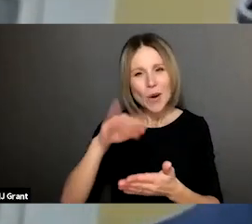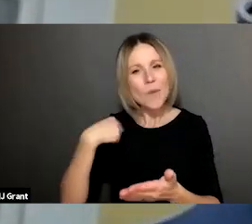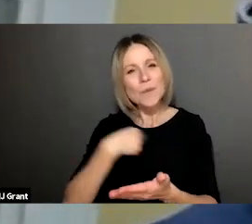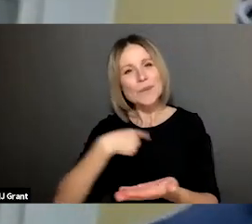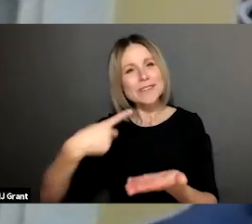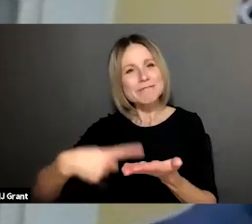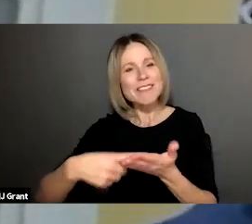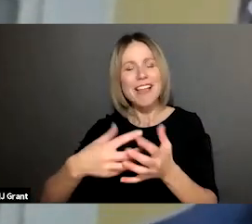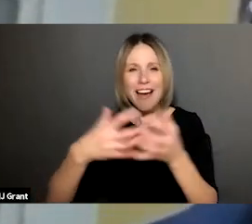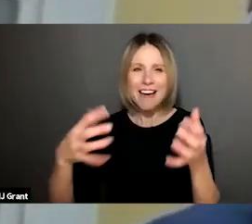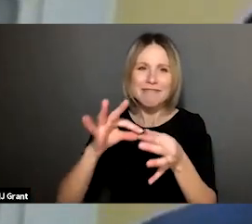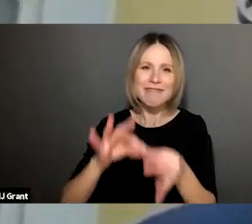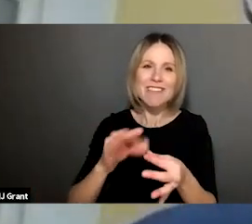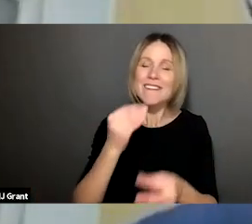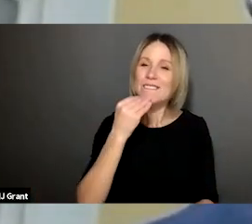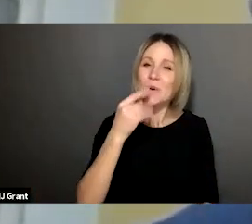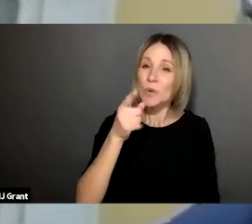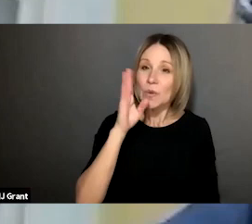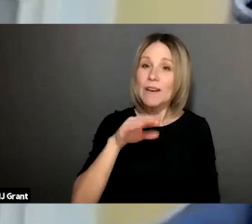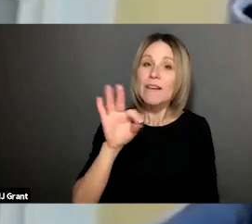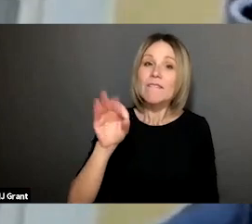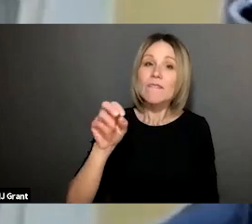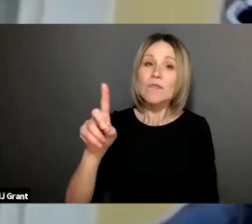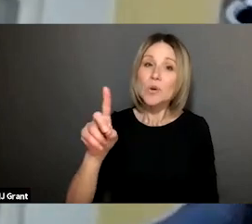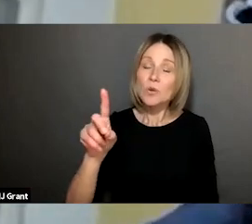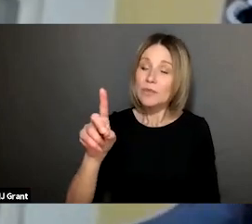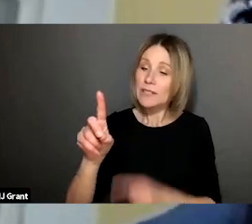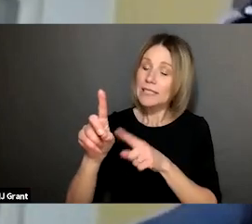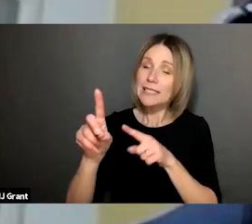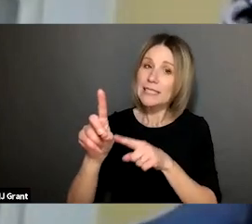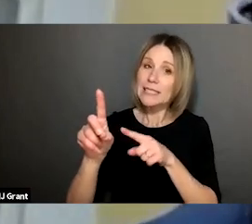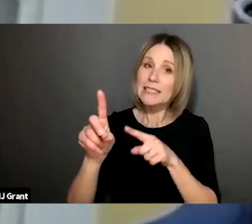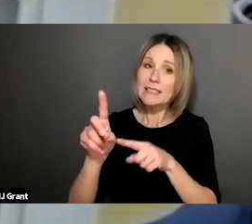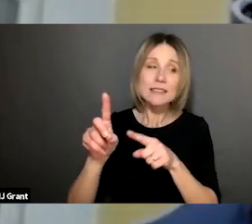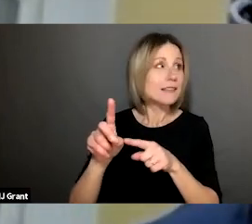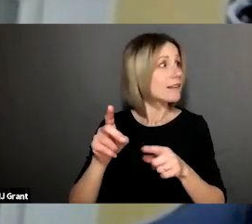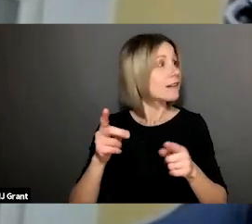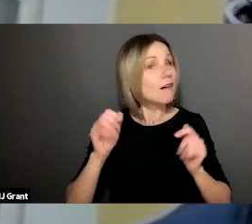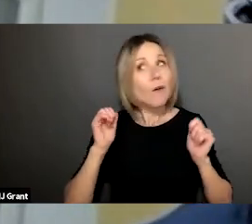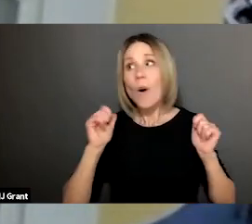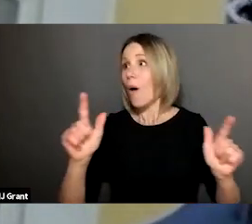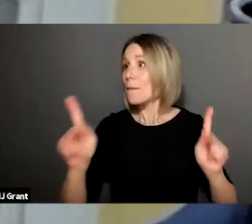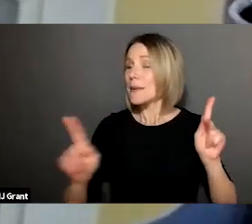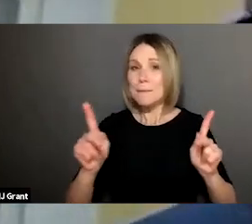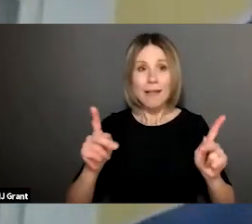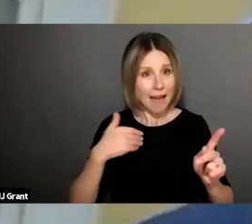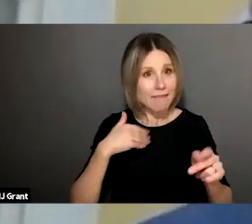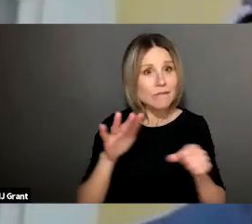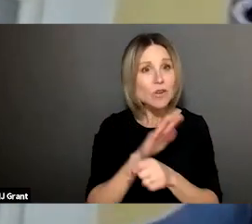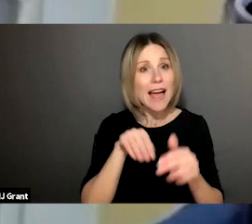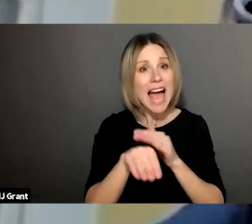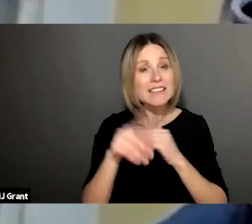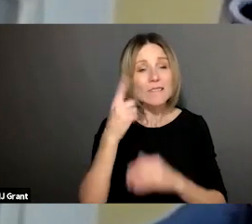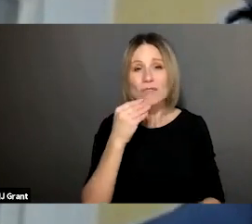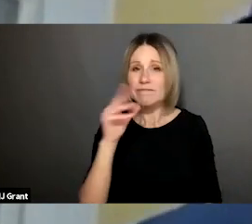good opportunity to acknowledge that food is not a given for all Mainers. And so many of our neighbors have been experiencing hunger throughout